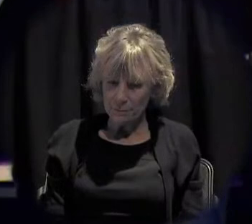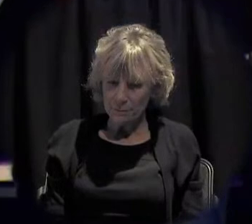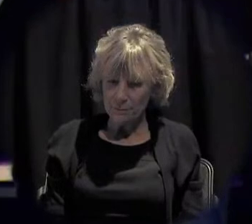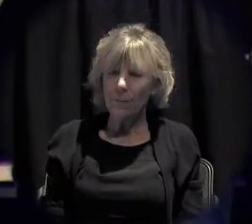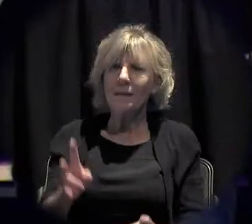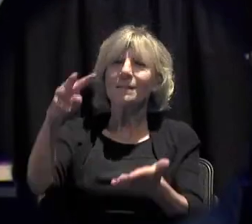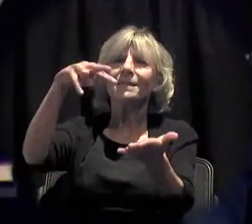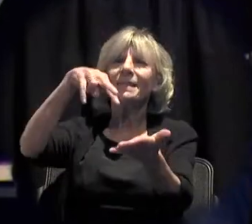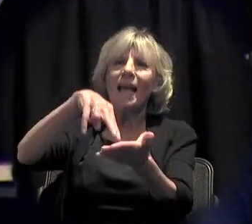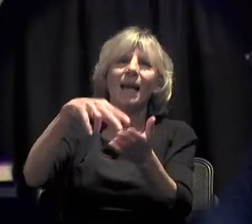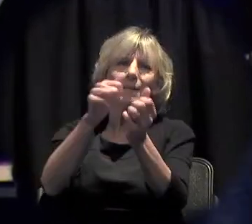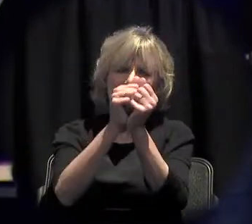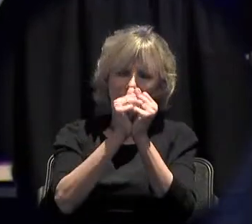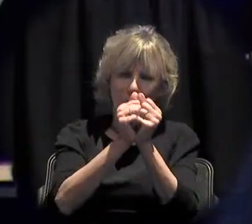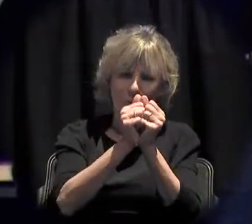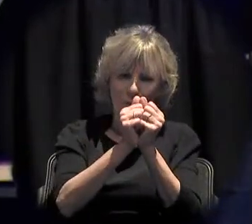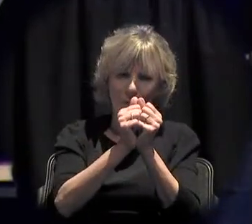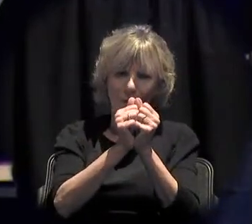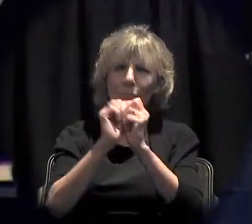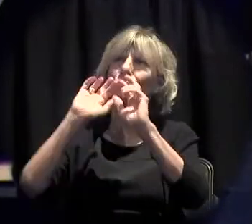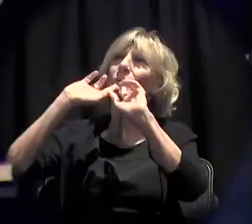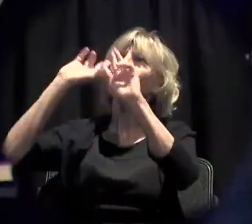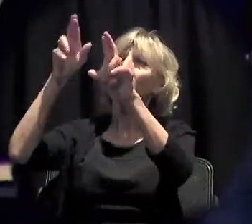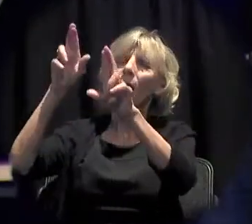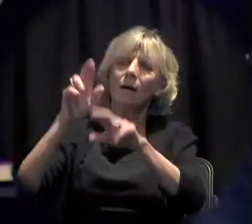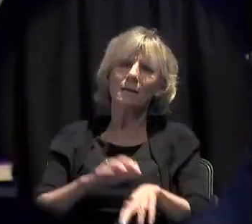Stand together and respond.